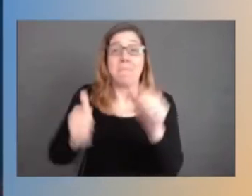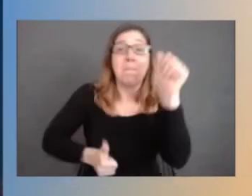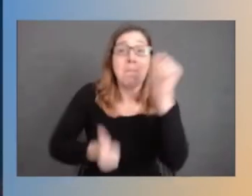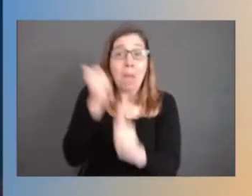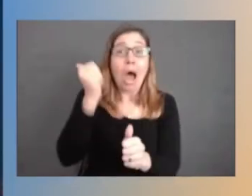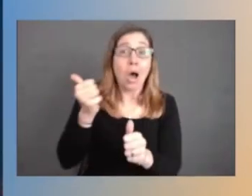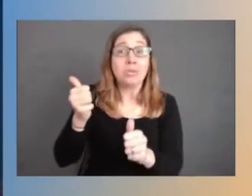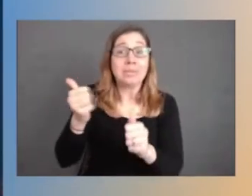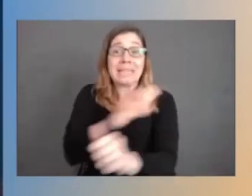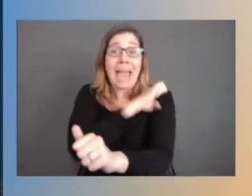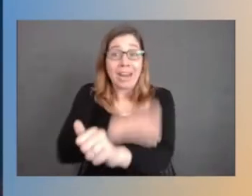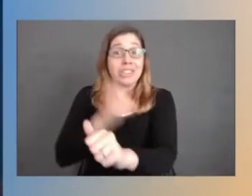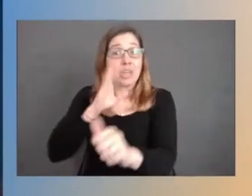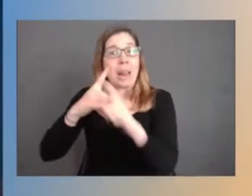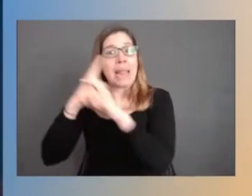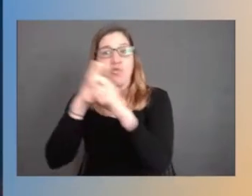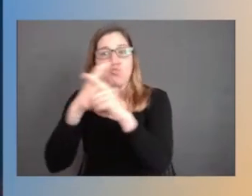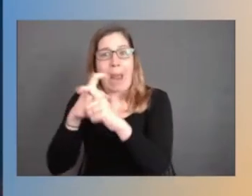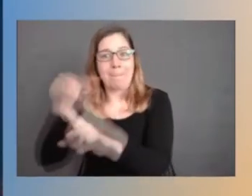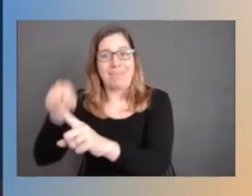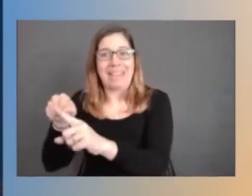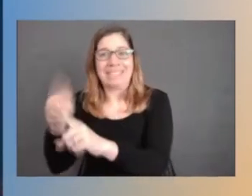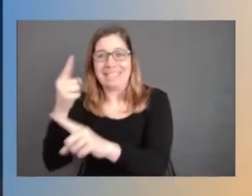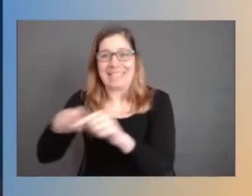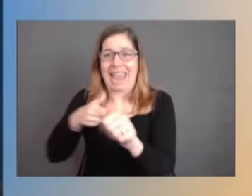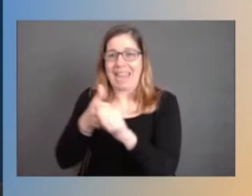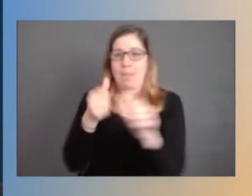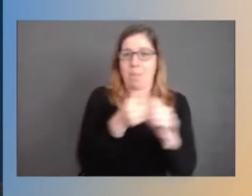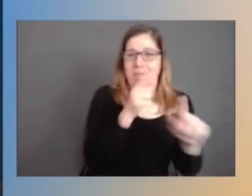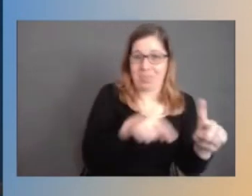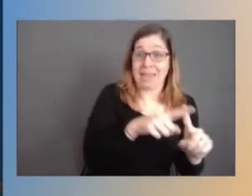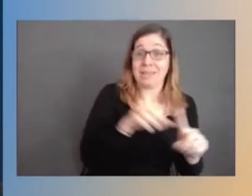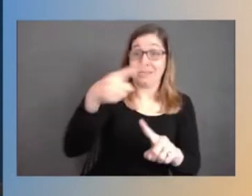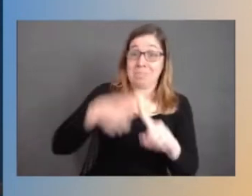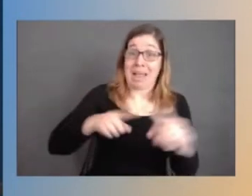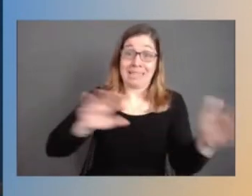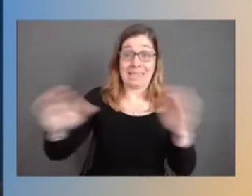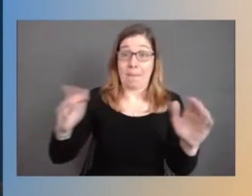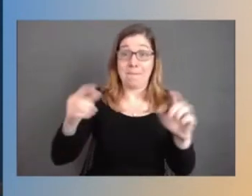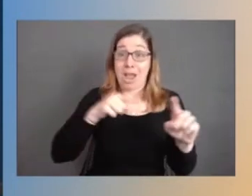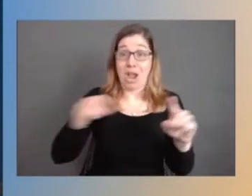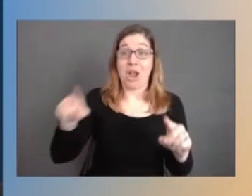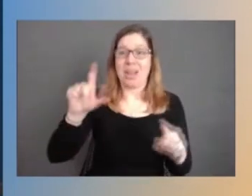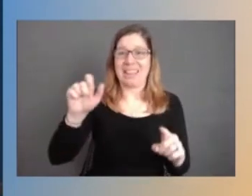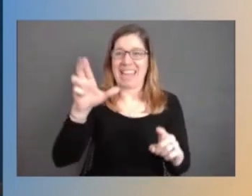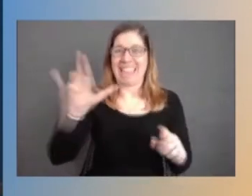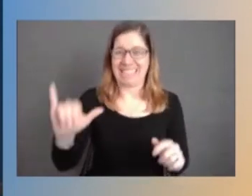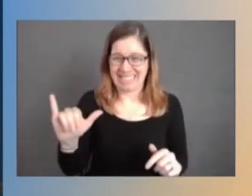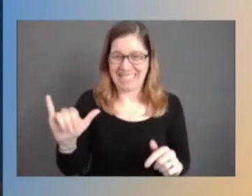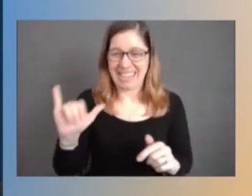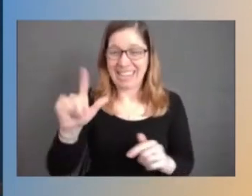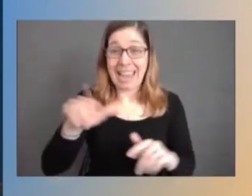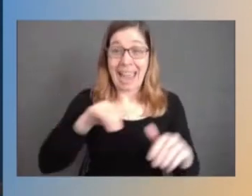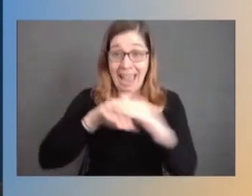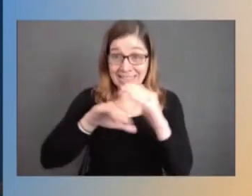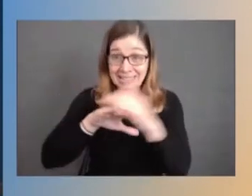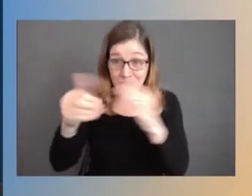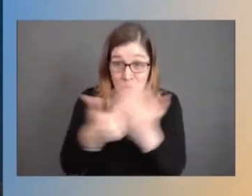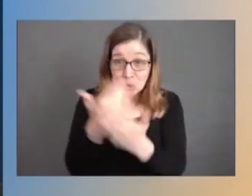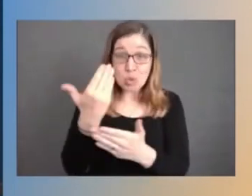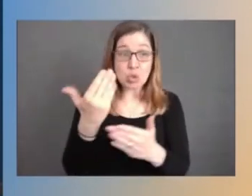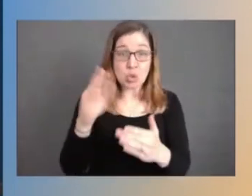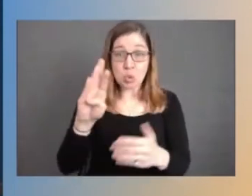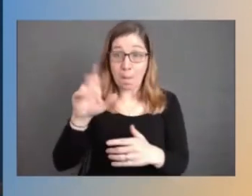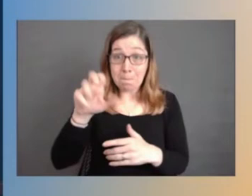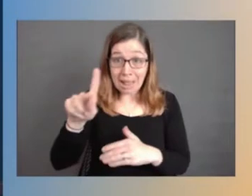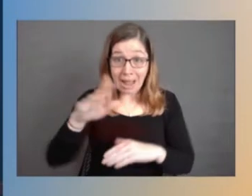really interesting thing about NVMe compared to hard drives is latency. Accessing a new block on a hard drive is